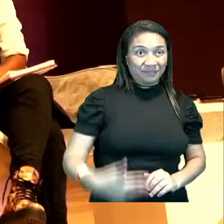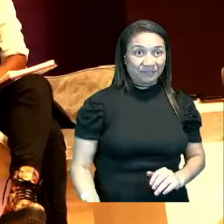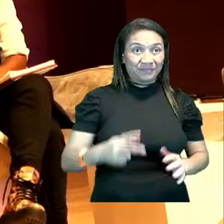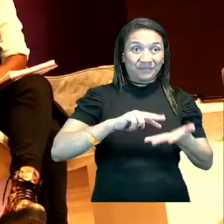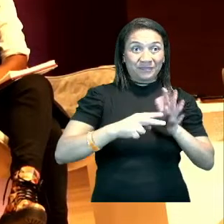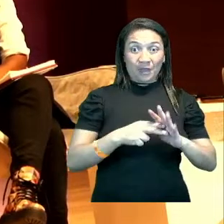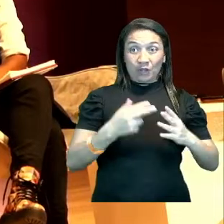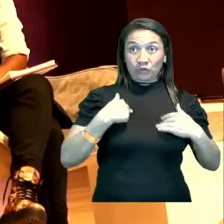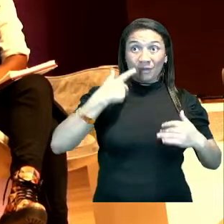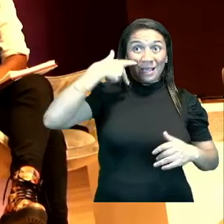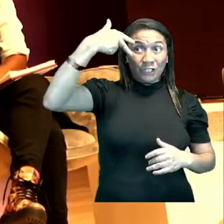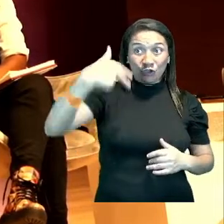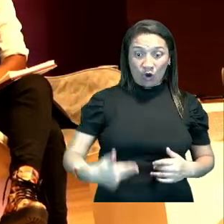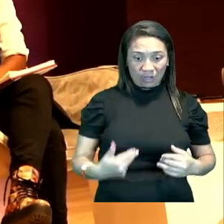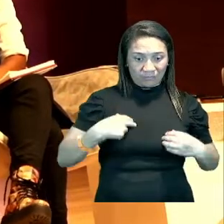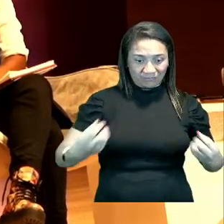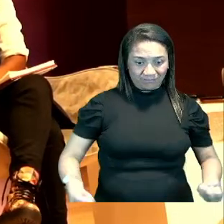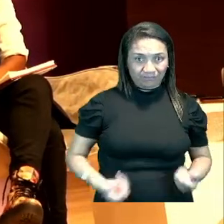documentary